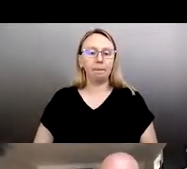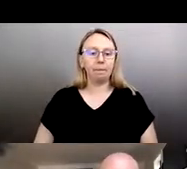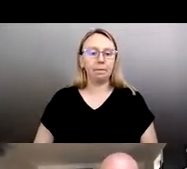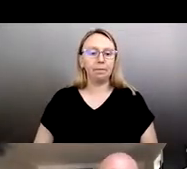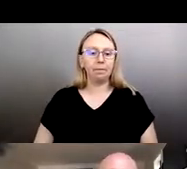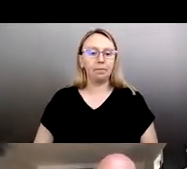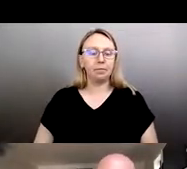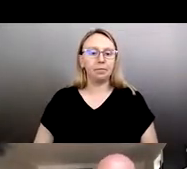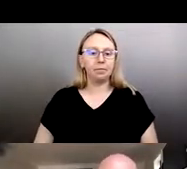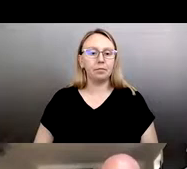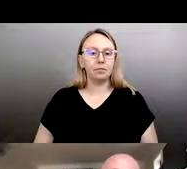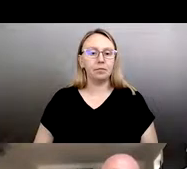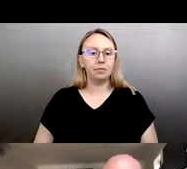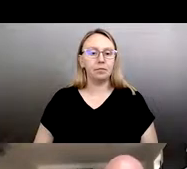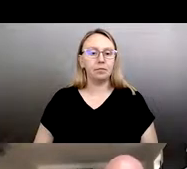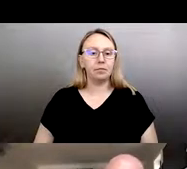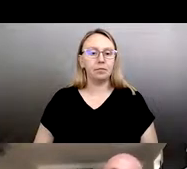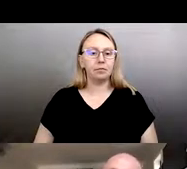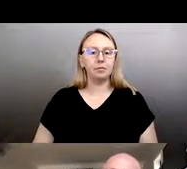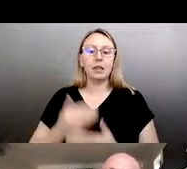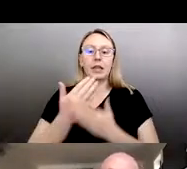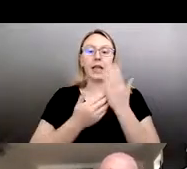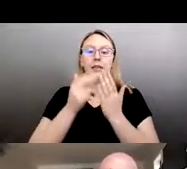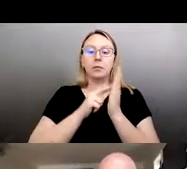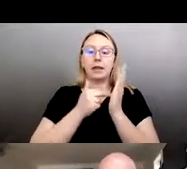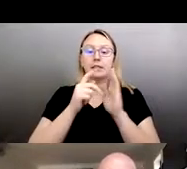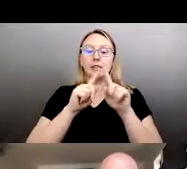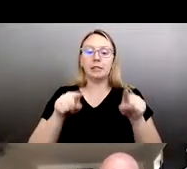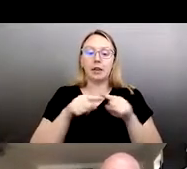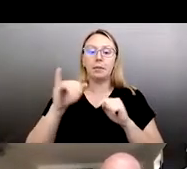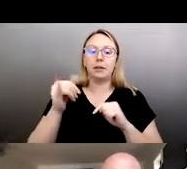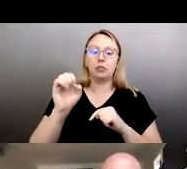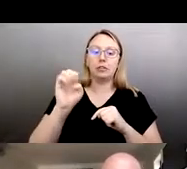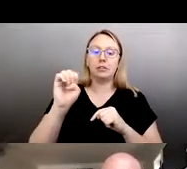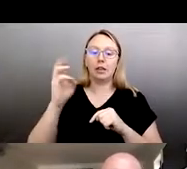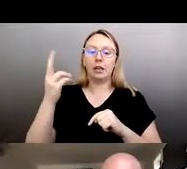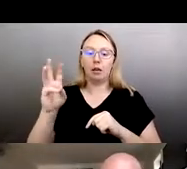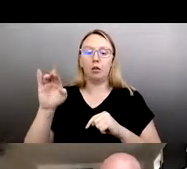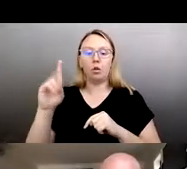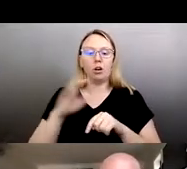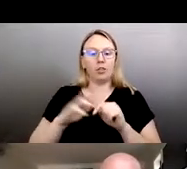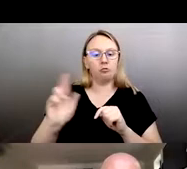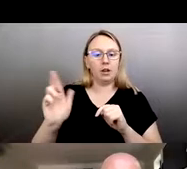We can see some hand-painted signs by Jesse Howard on the right there. I showed an image of his site in Fulton, Missouri.